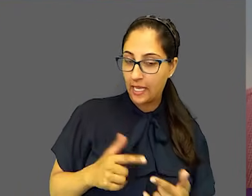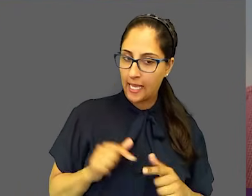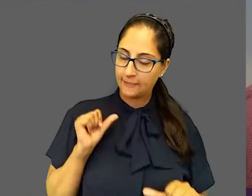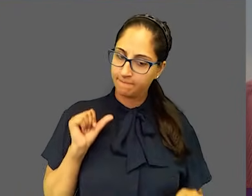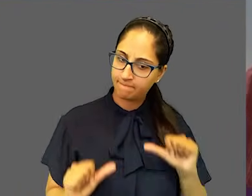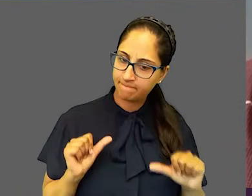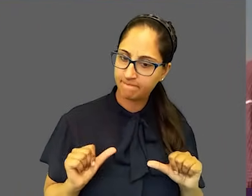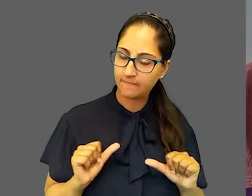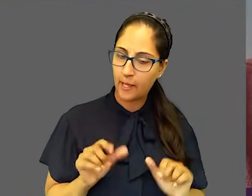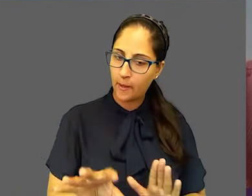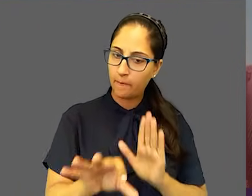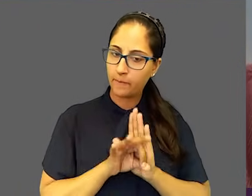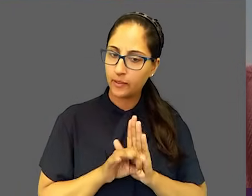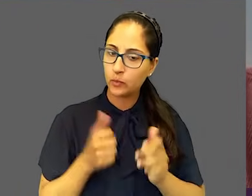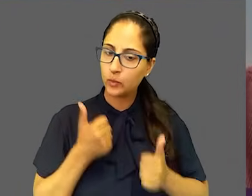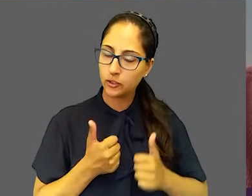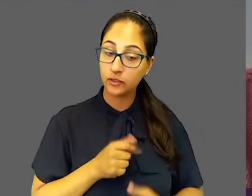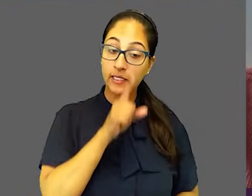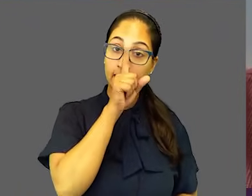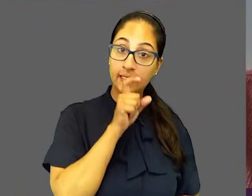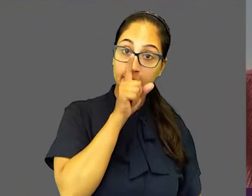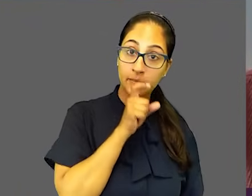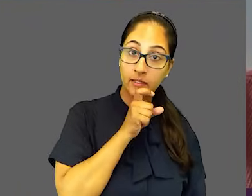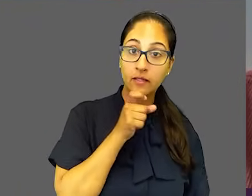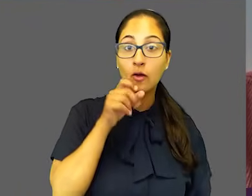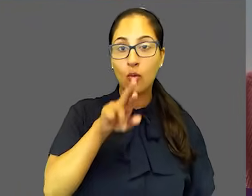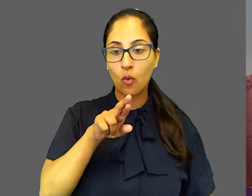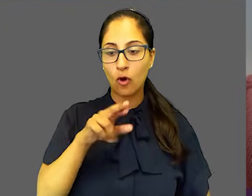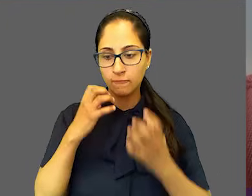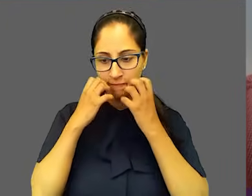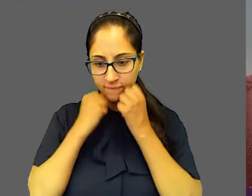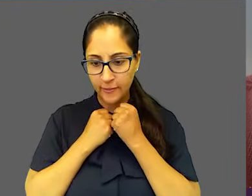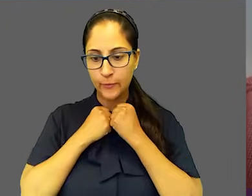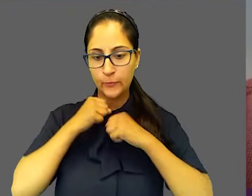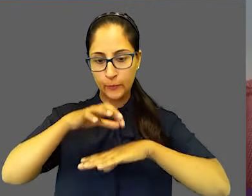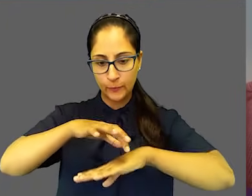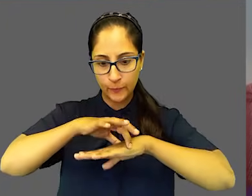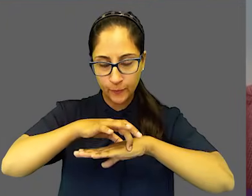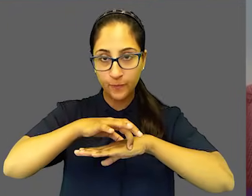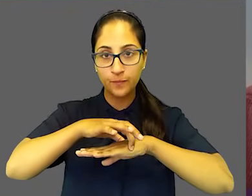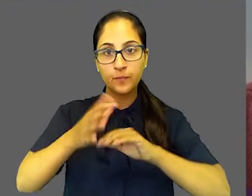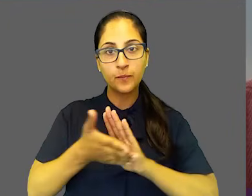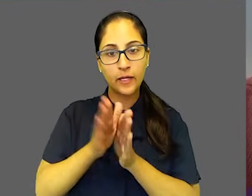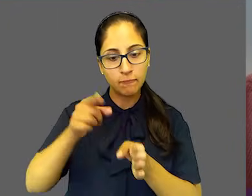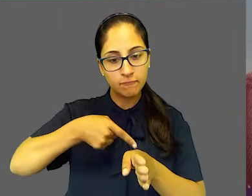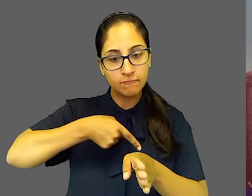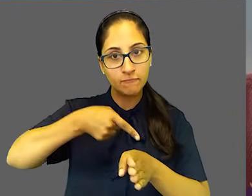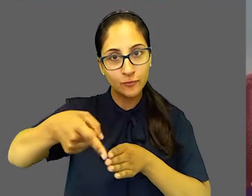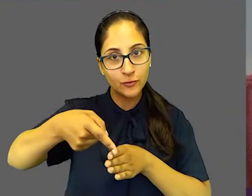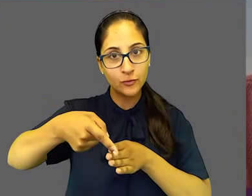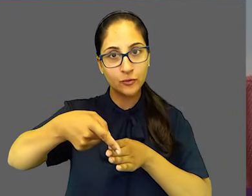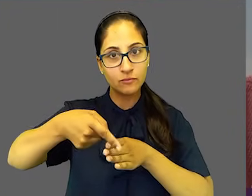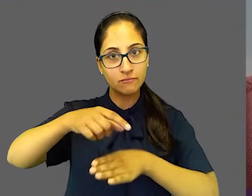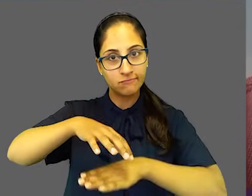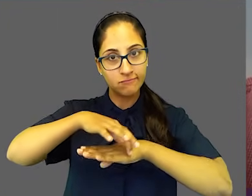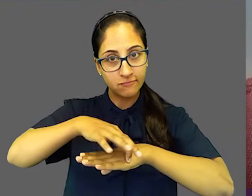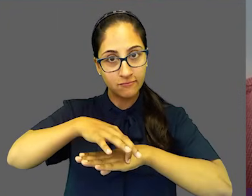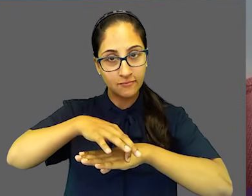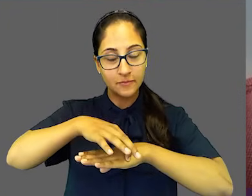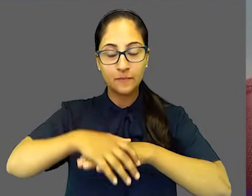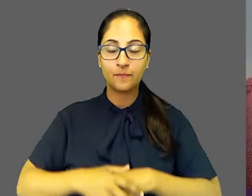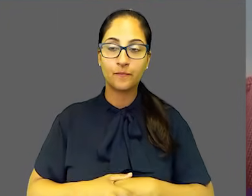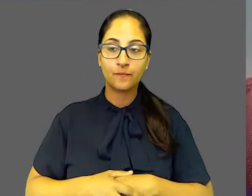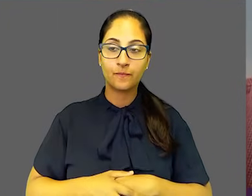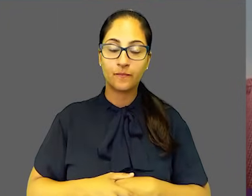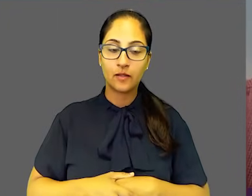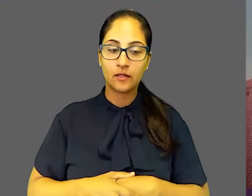environmentalist. But now I feel like I can proudly say that I am an Ismaili Muslim environmentalist. So what happened there is